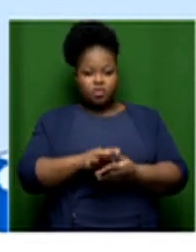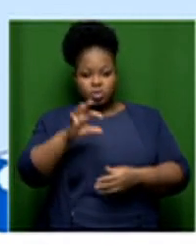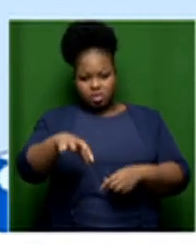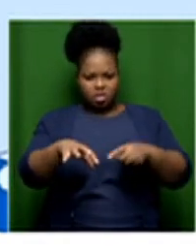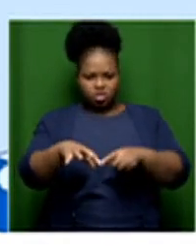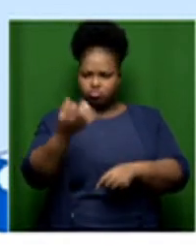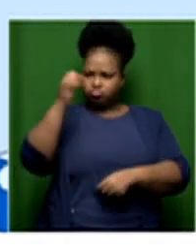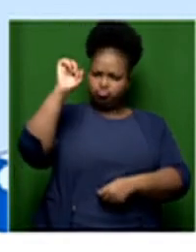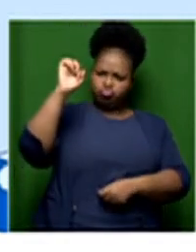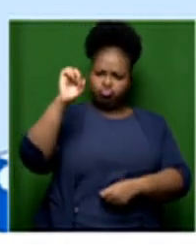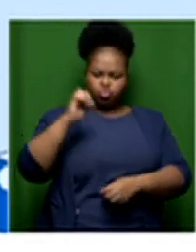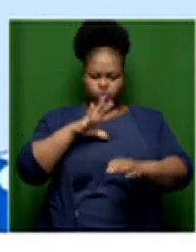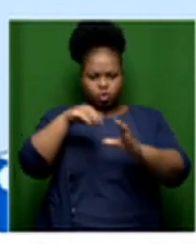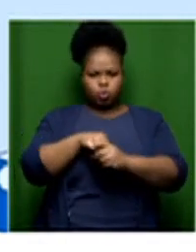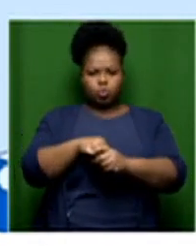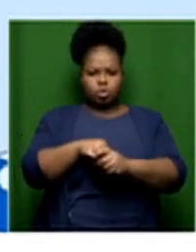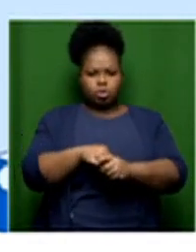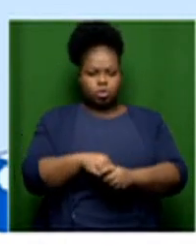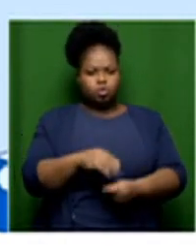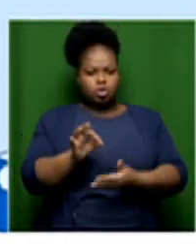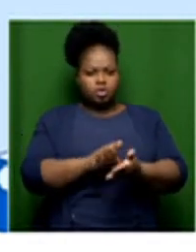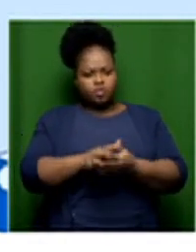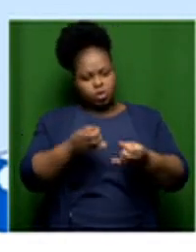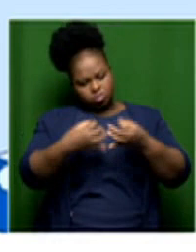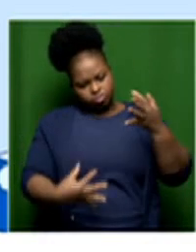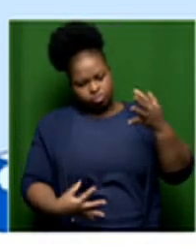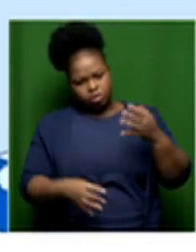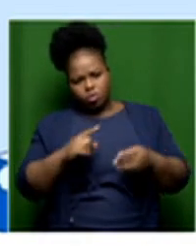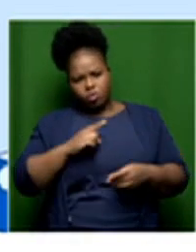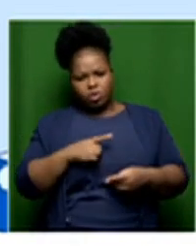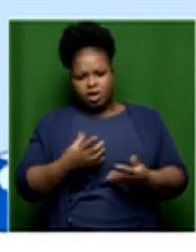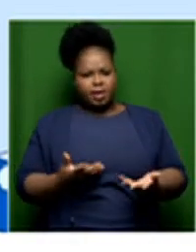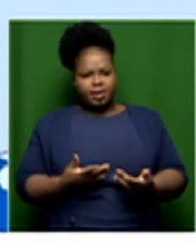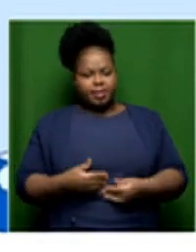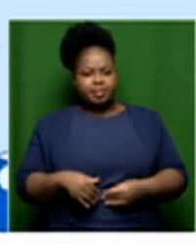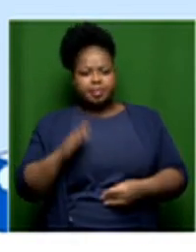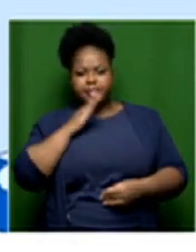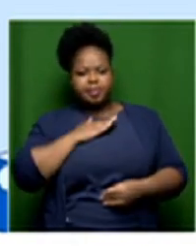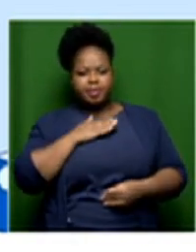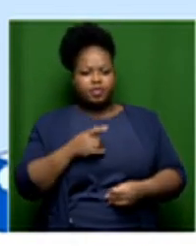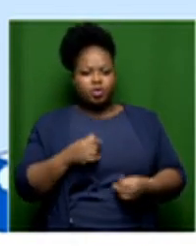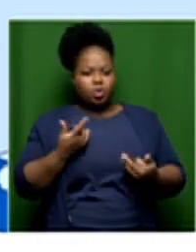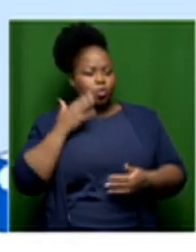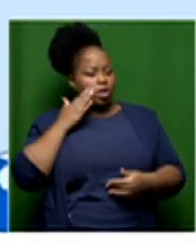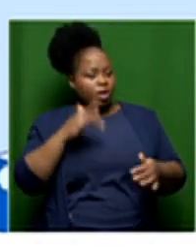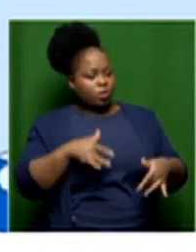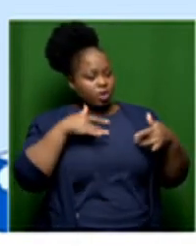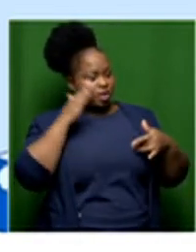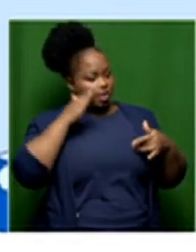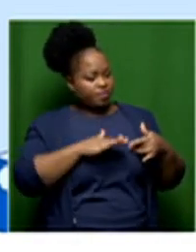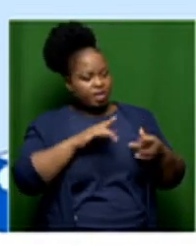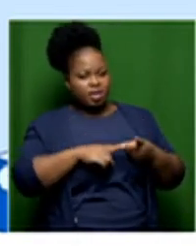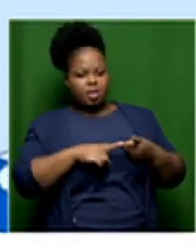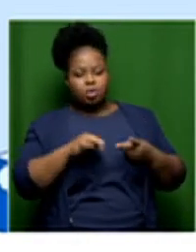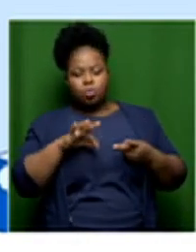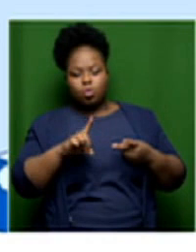object to their inclusion on a segment of the voters' roll where there is no nexus between their place of ordinary residence and the